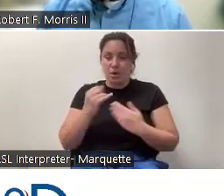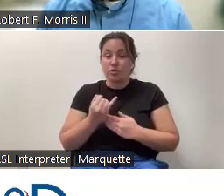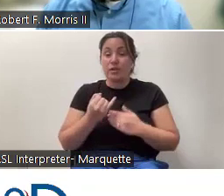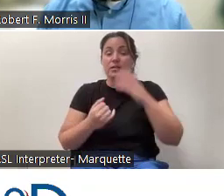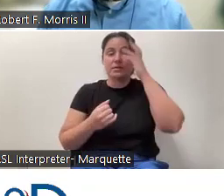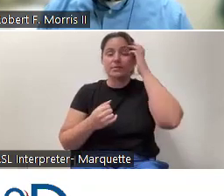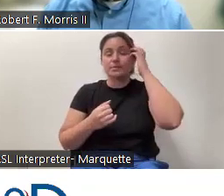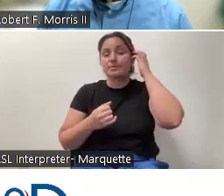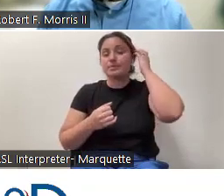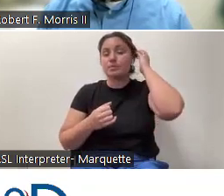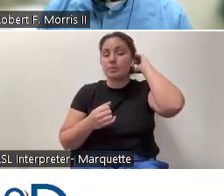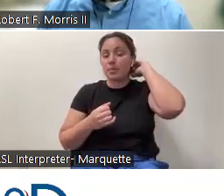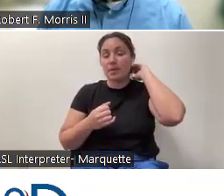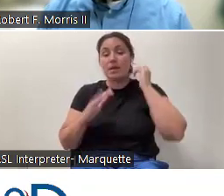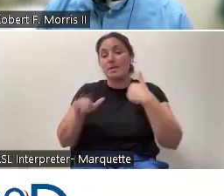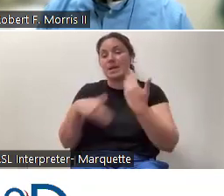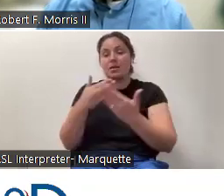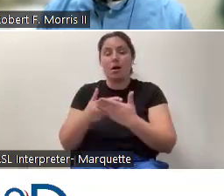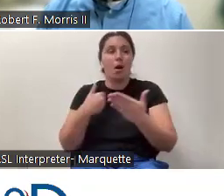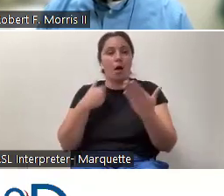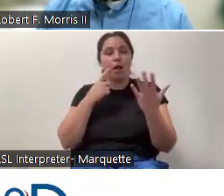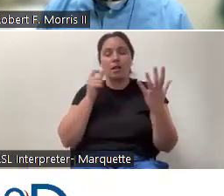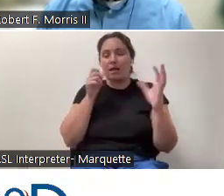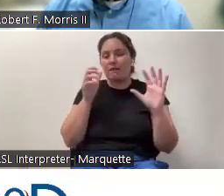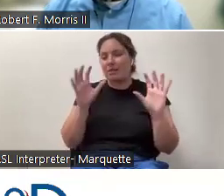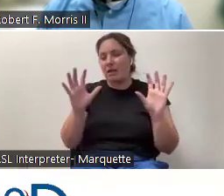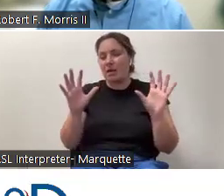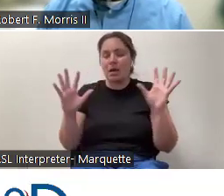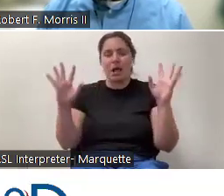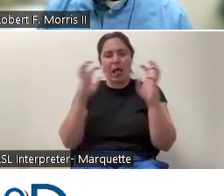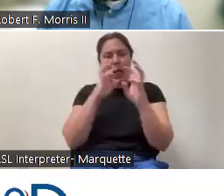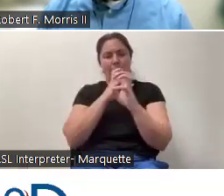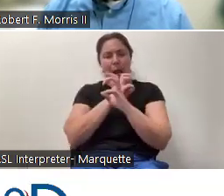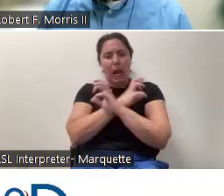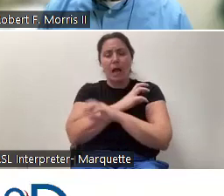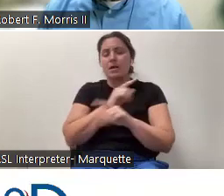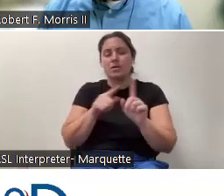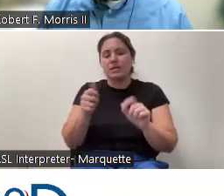where we've taken all the red tape and fluff out of the self-employment training.